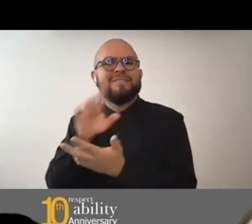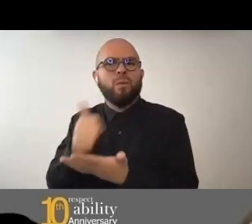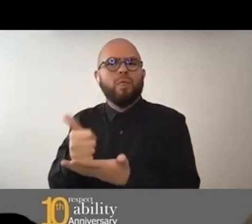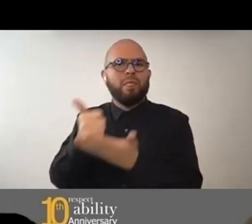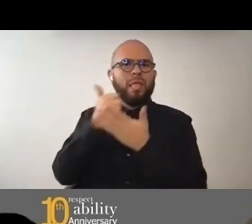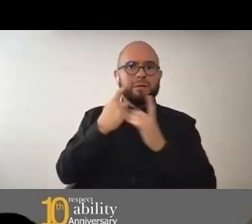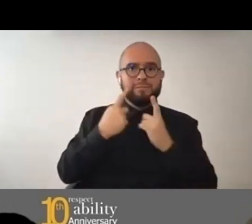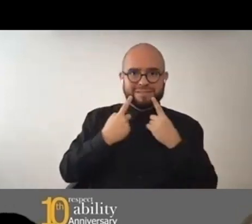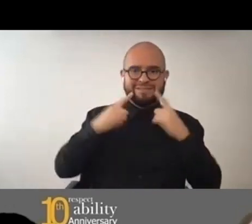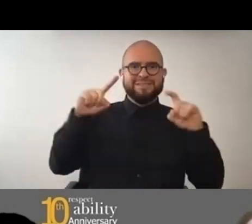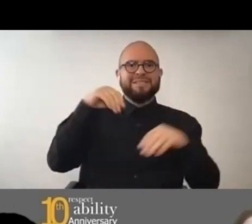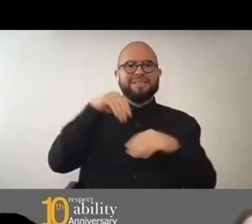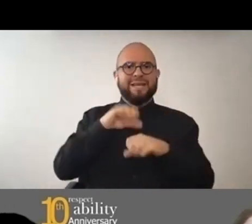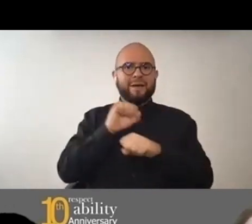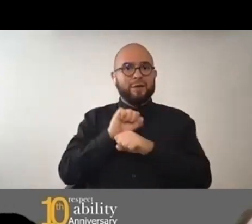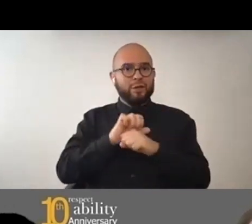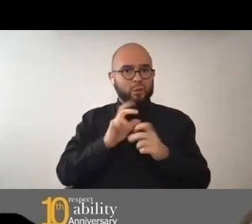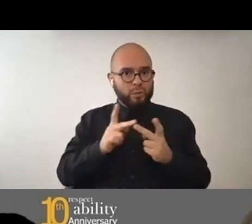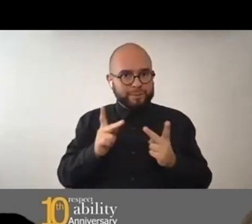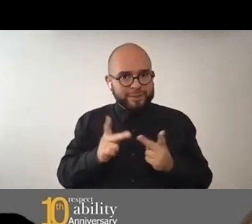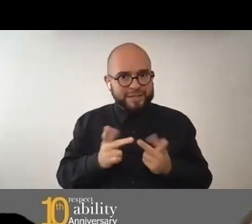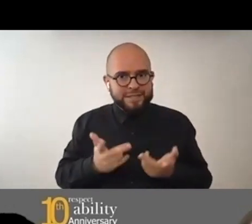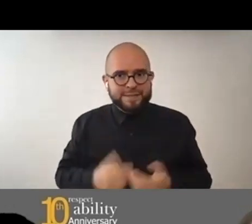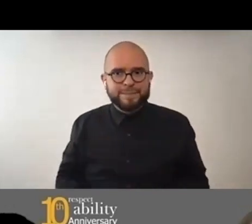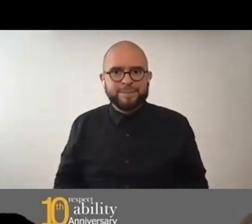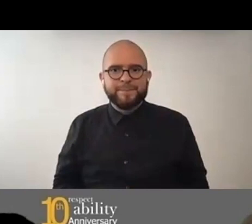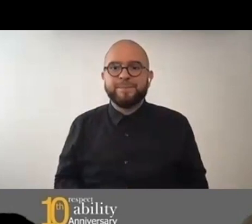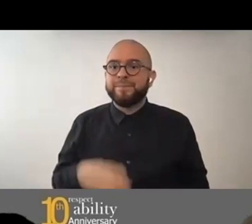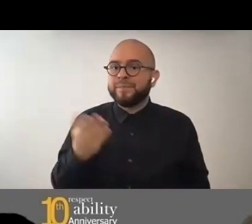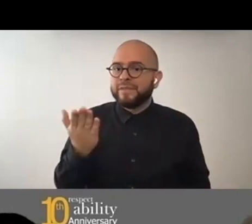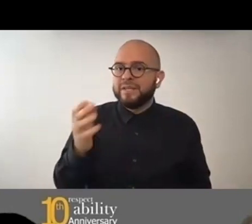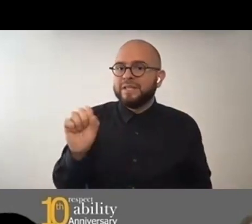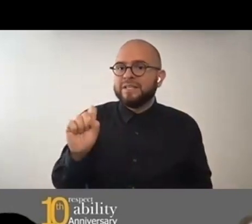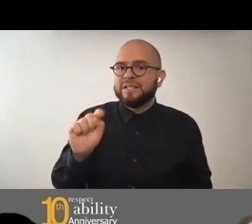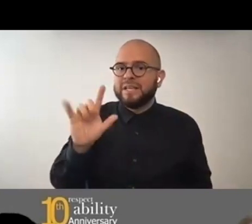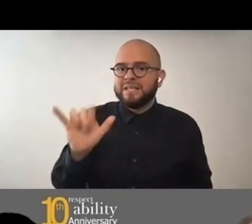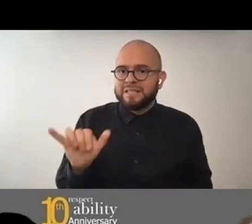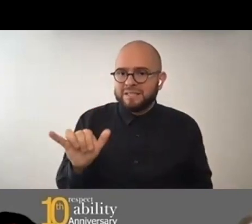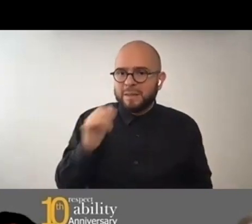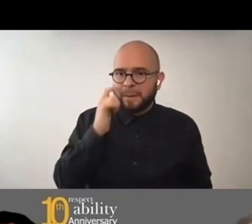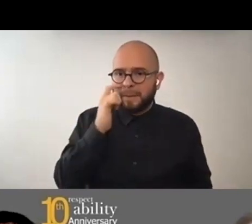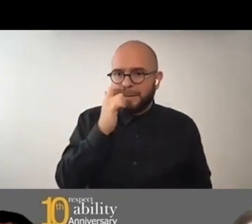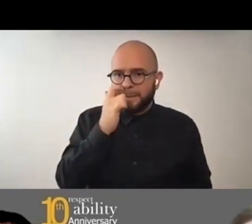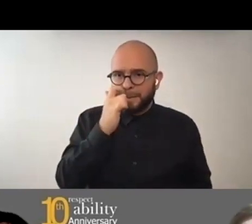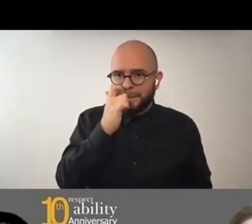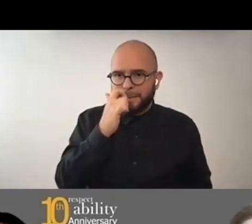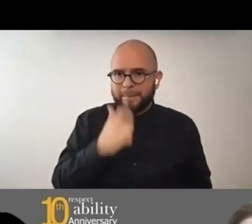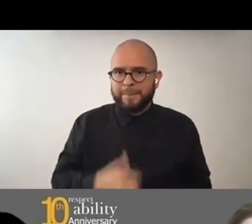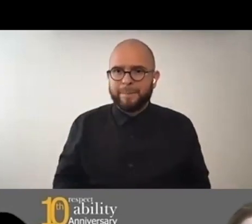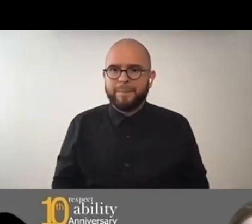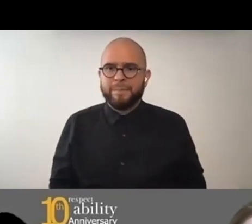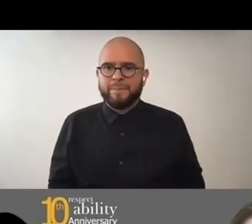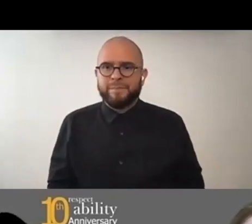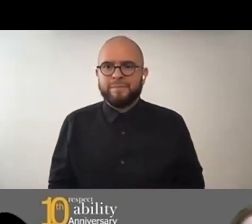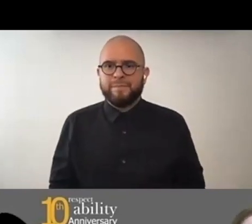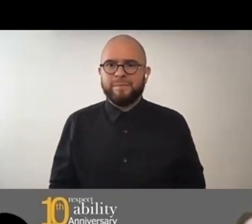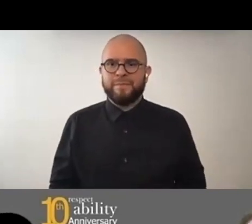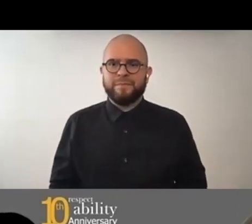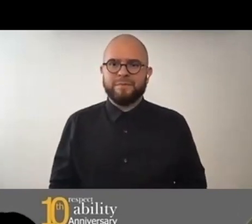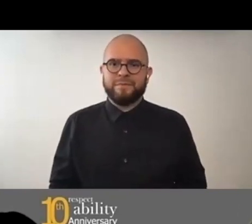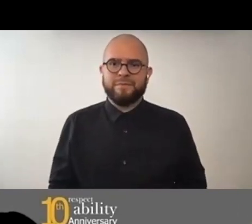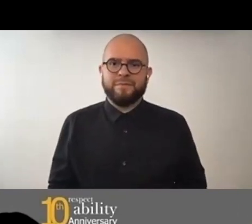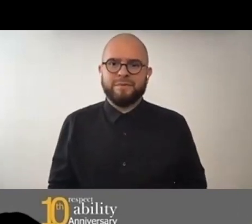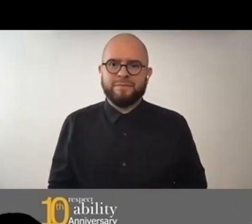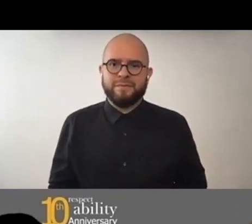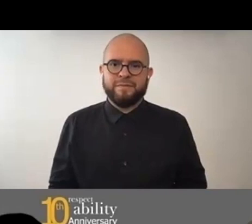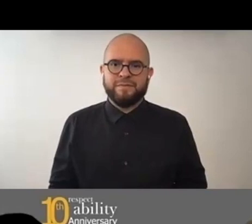the workforce, right? So Stacey, would you mind starting us off with that? The first thing that you'll definitely want